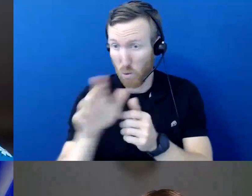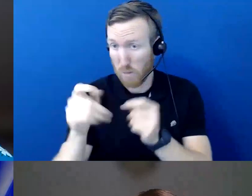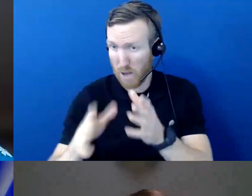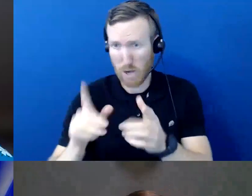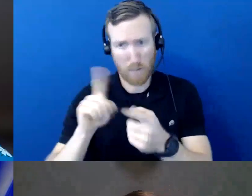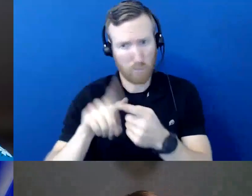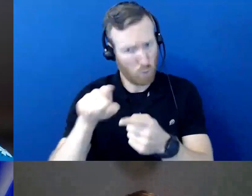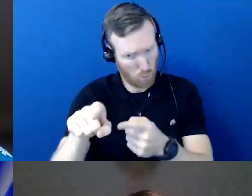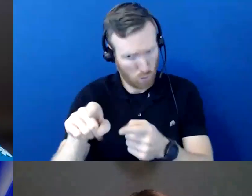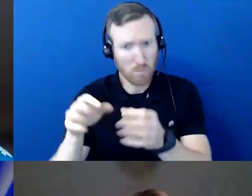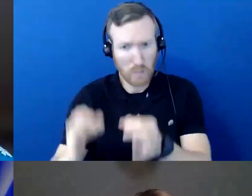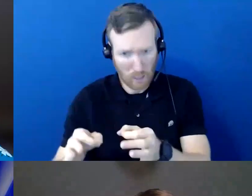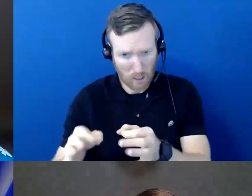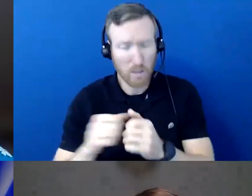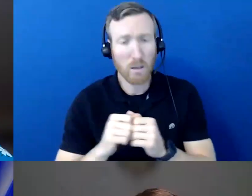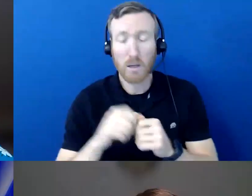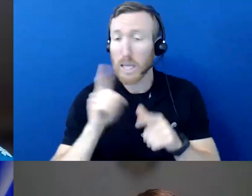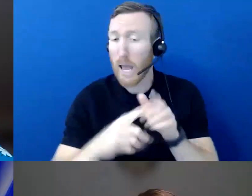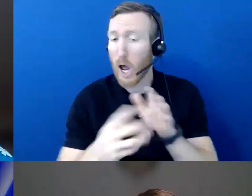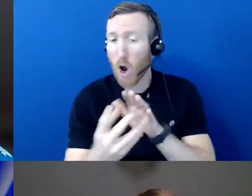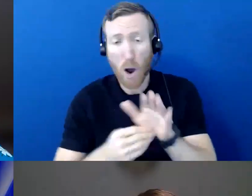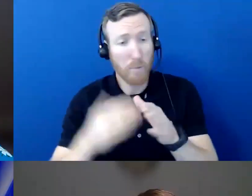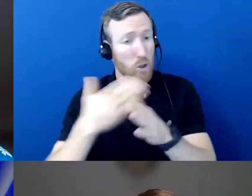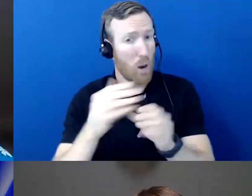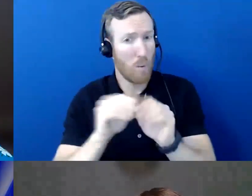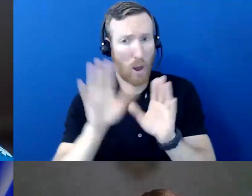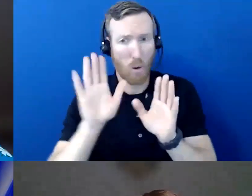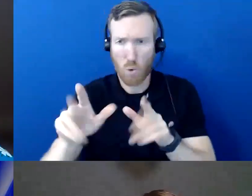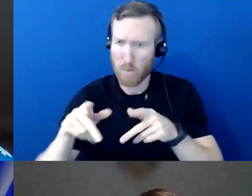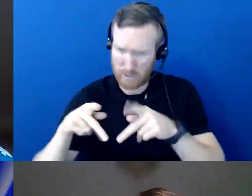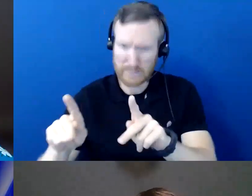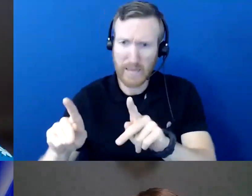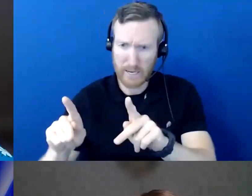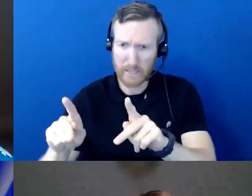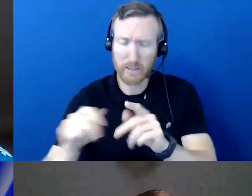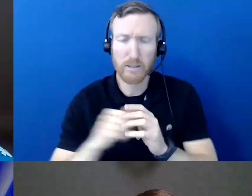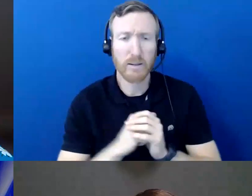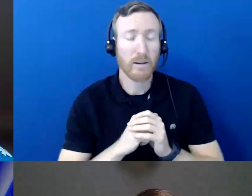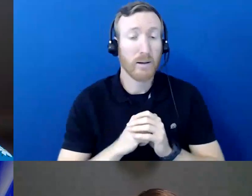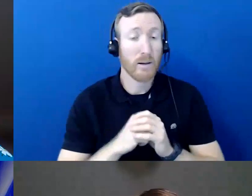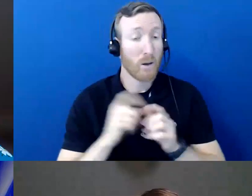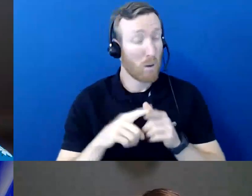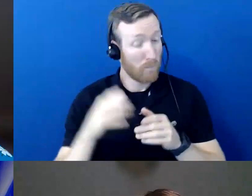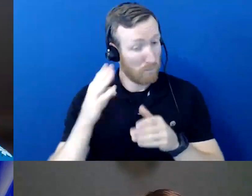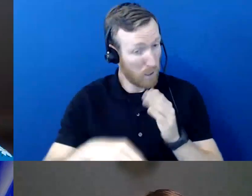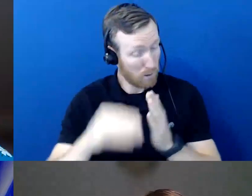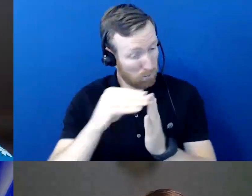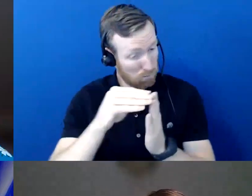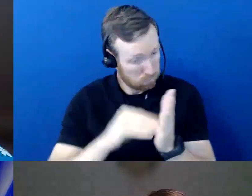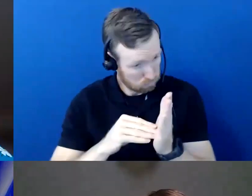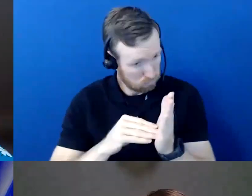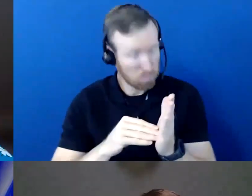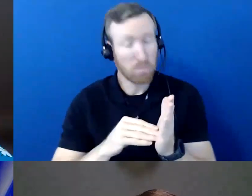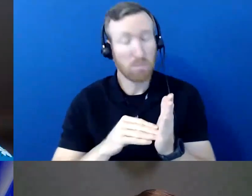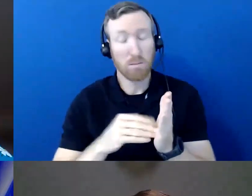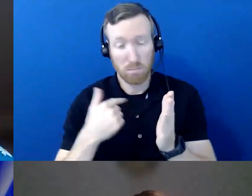manager. And it cannot be copied or shared without your consent. And then once you've completed the passport, we